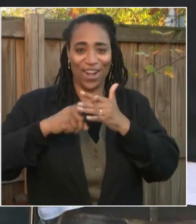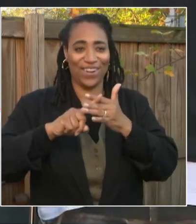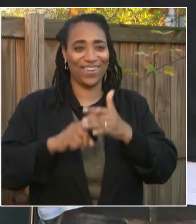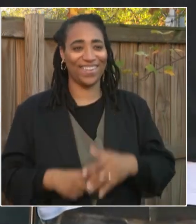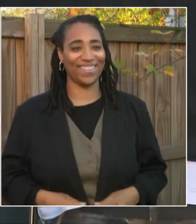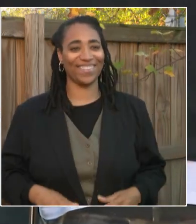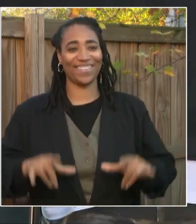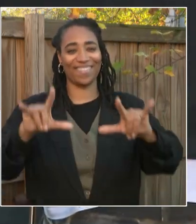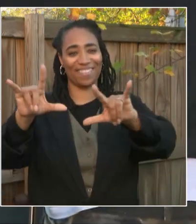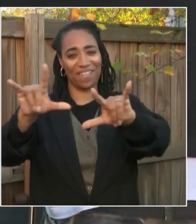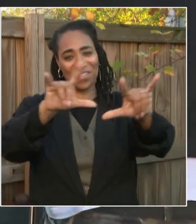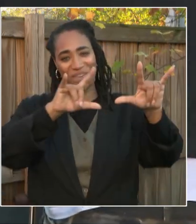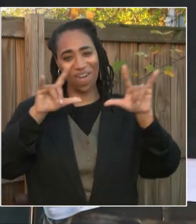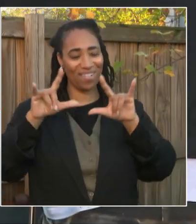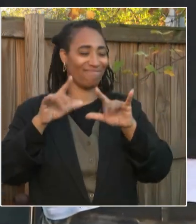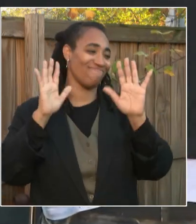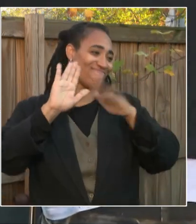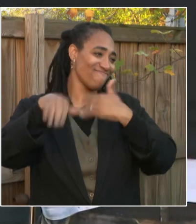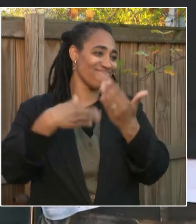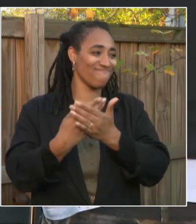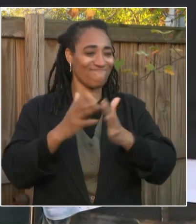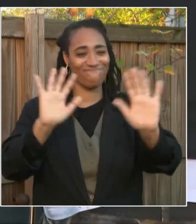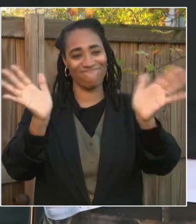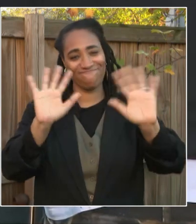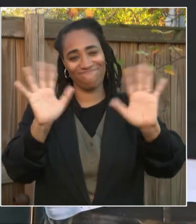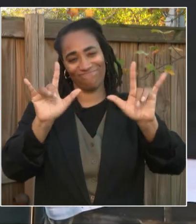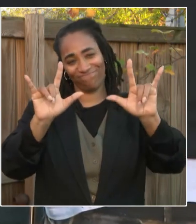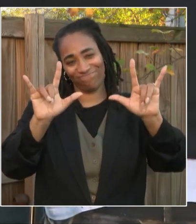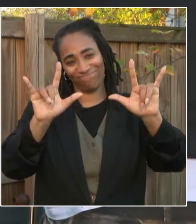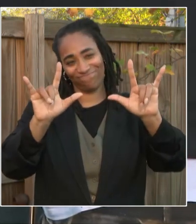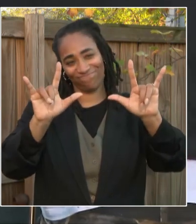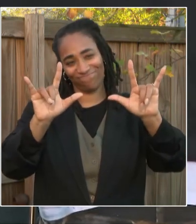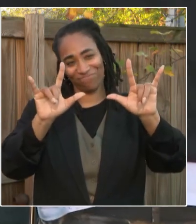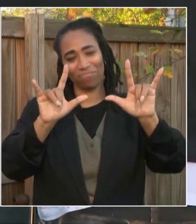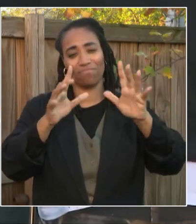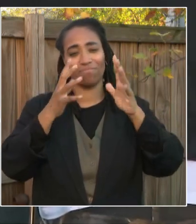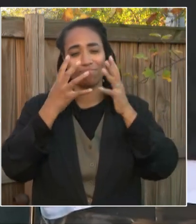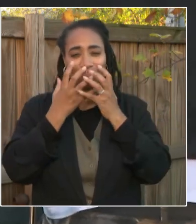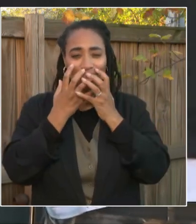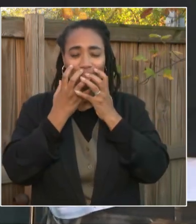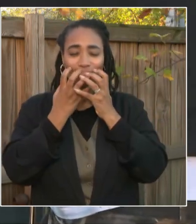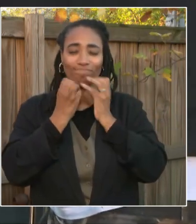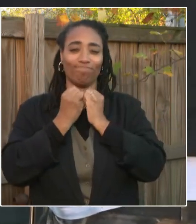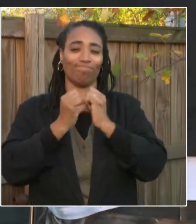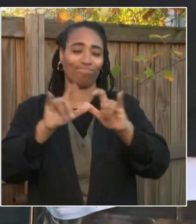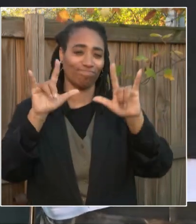you all so much. I love you all so much. I thank all my